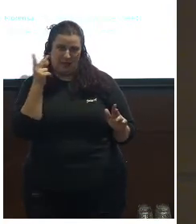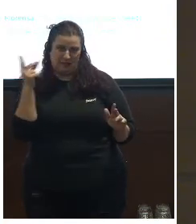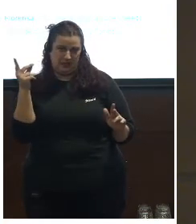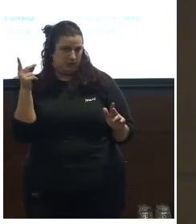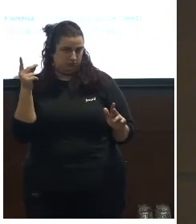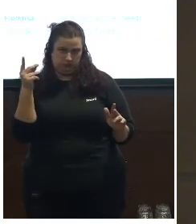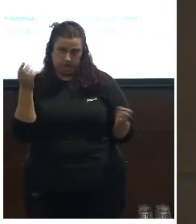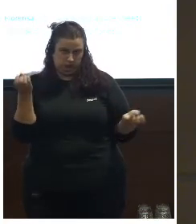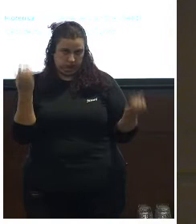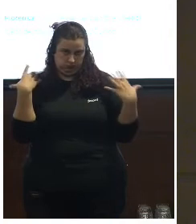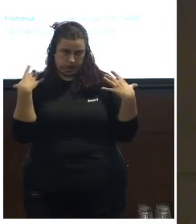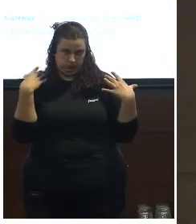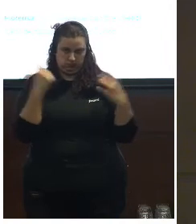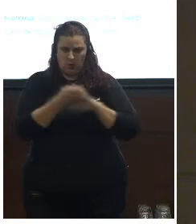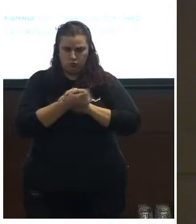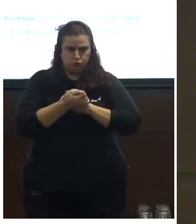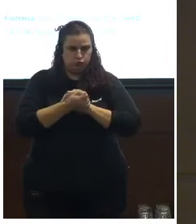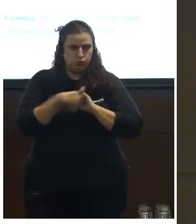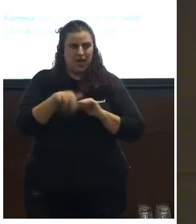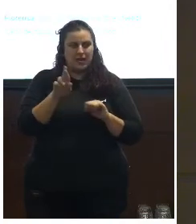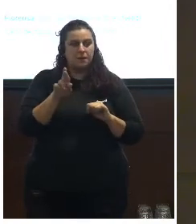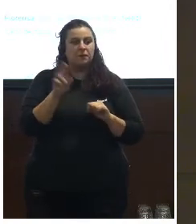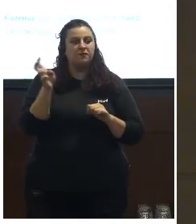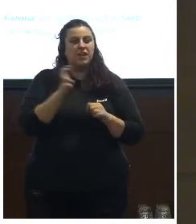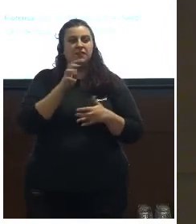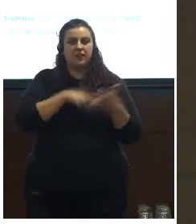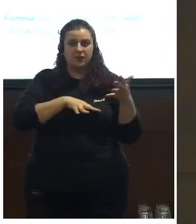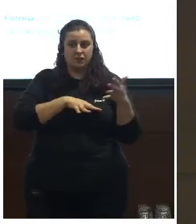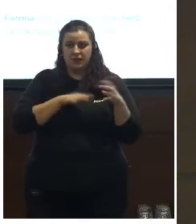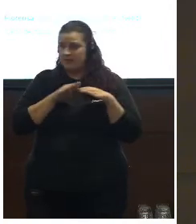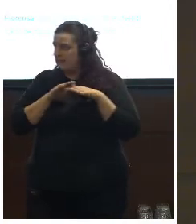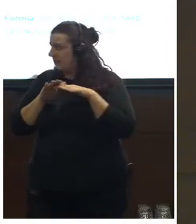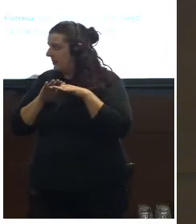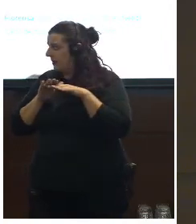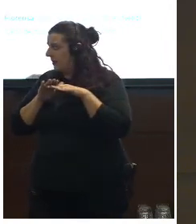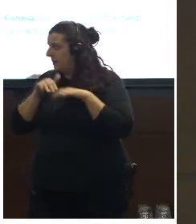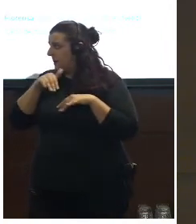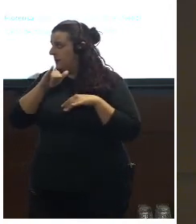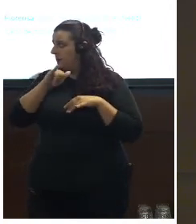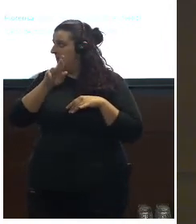is here from Barcelona, from... sorry, Mirjam, now I have to do this.